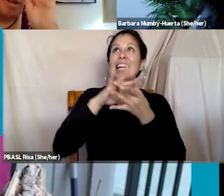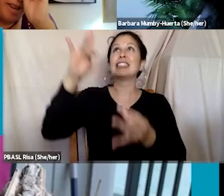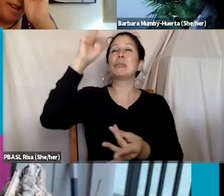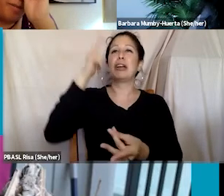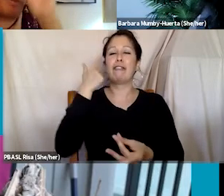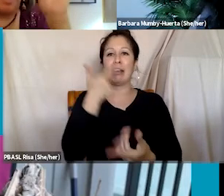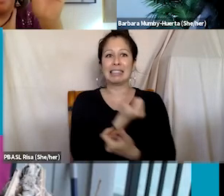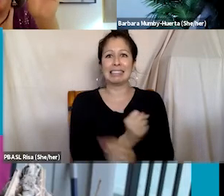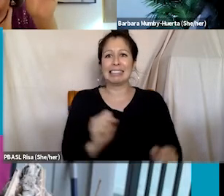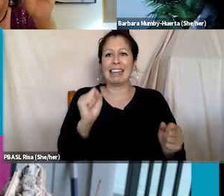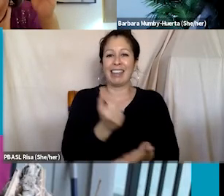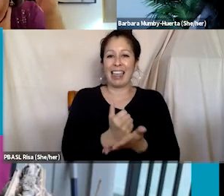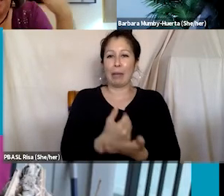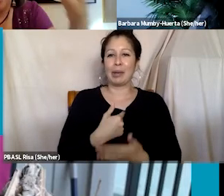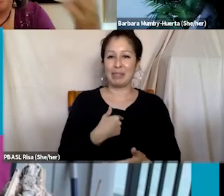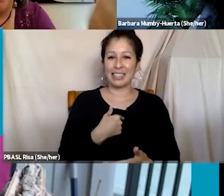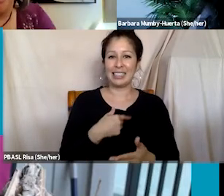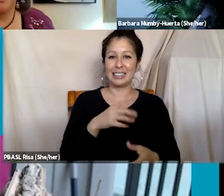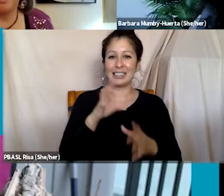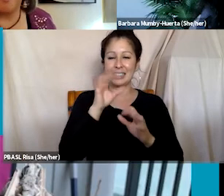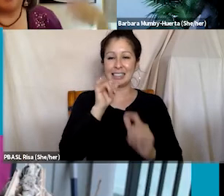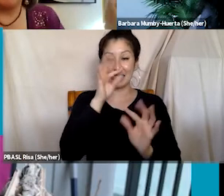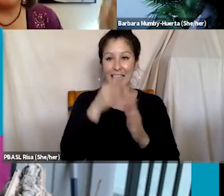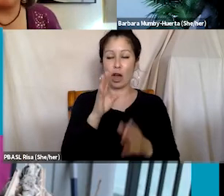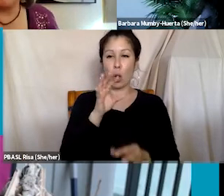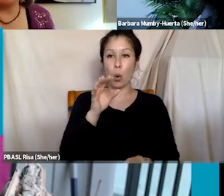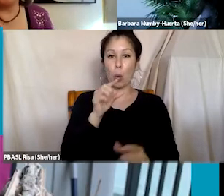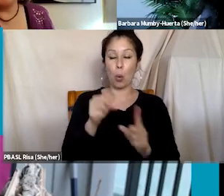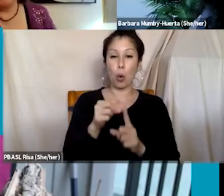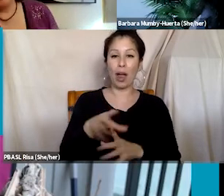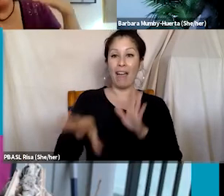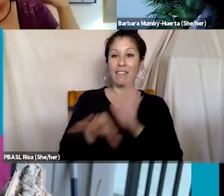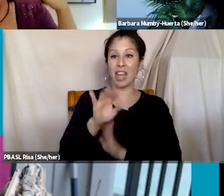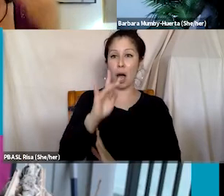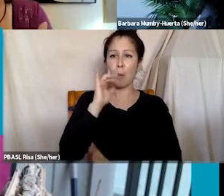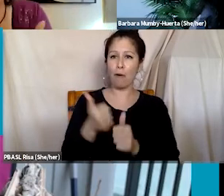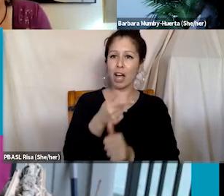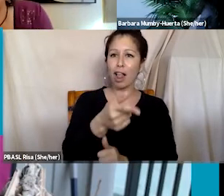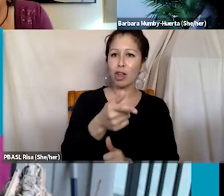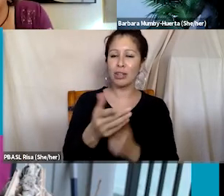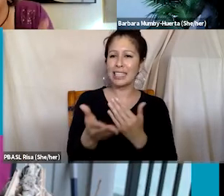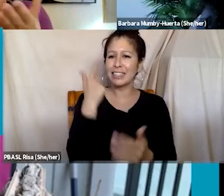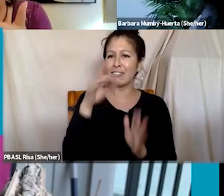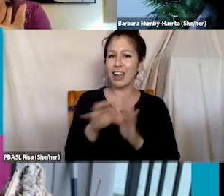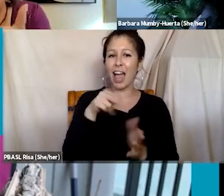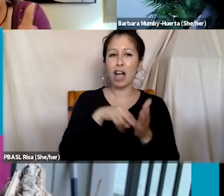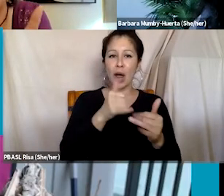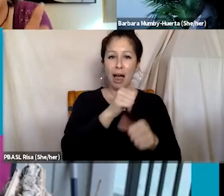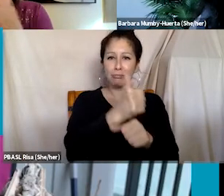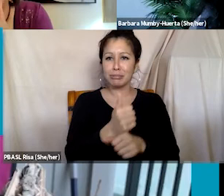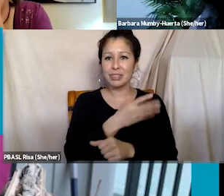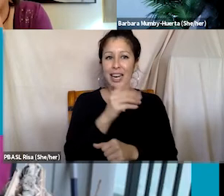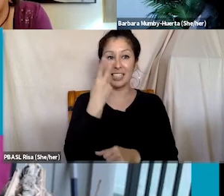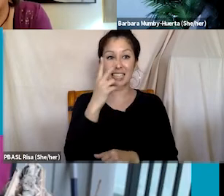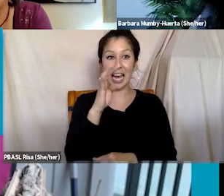for helping me stick to my word that the found objects will follow you. And then I just showed her how to put it together, and it's the cabin